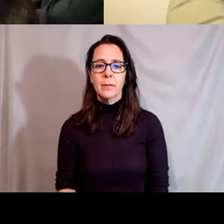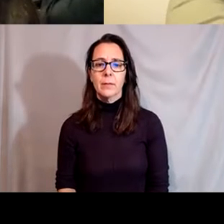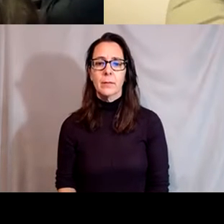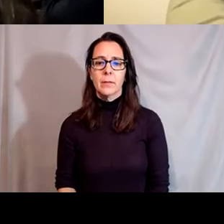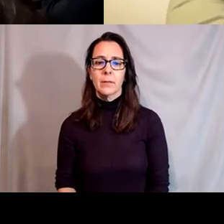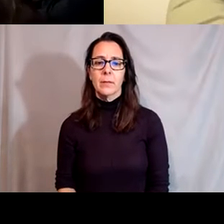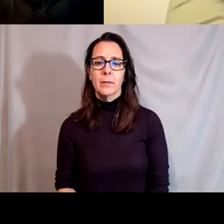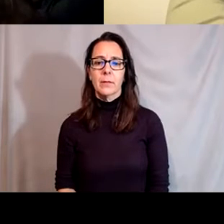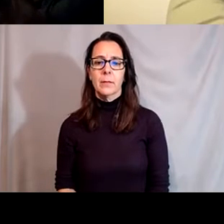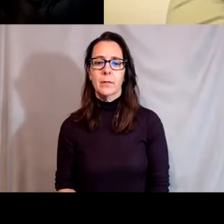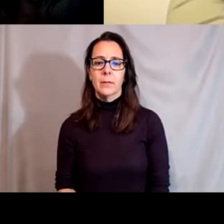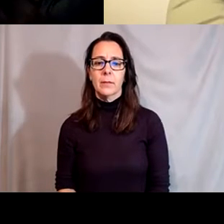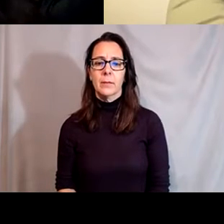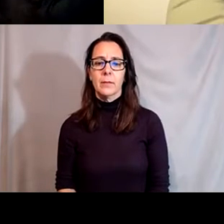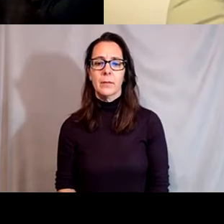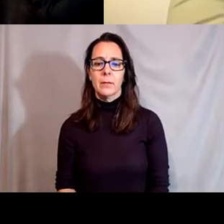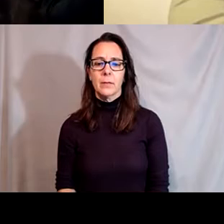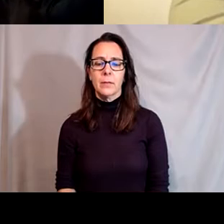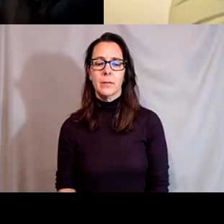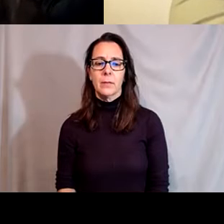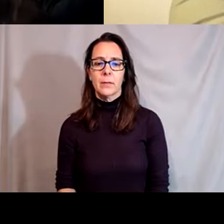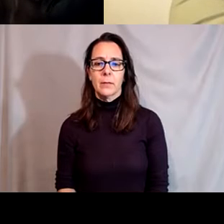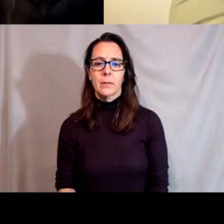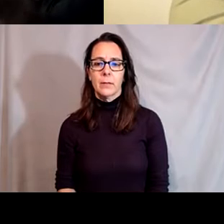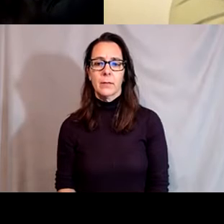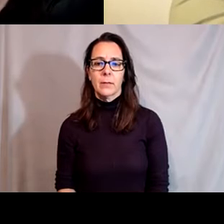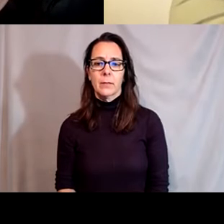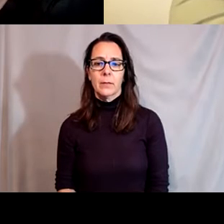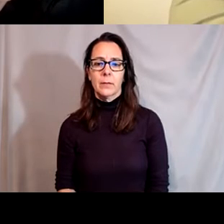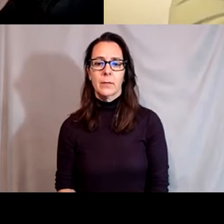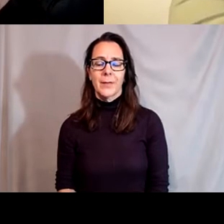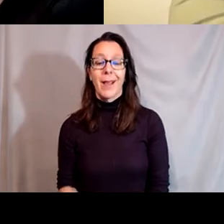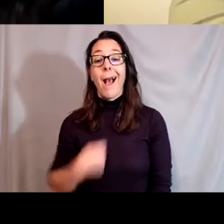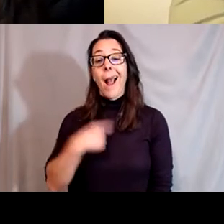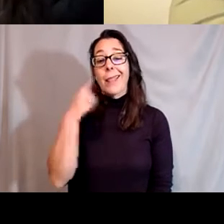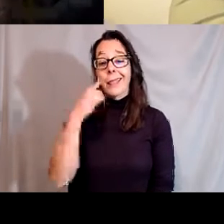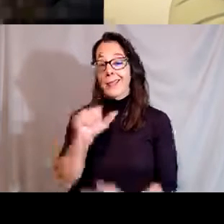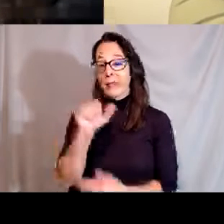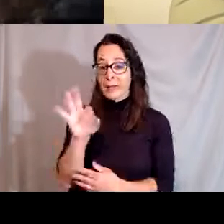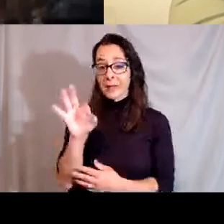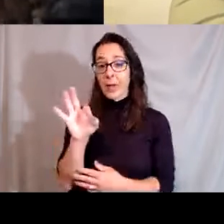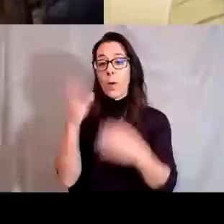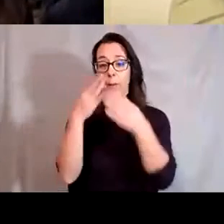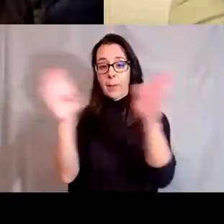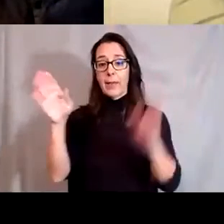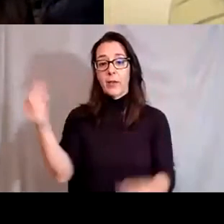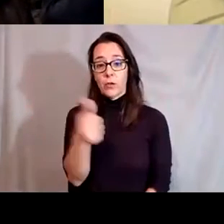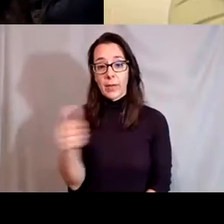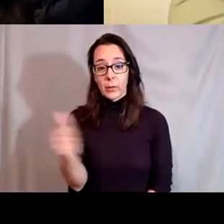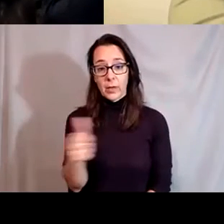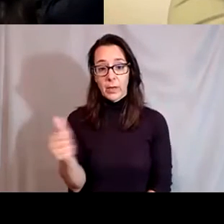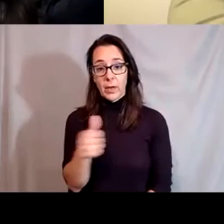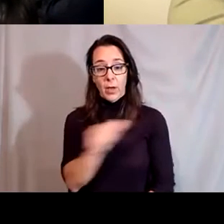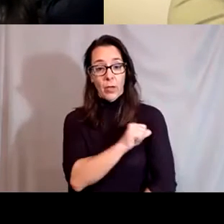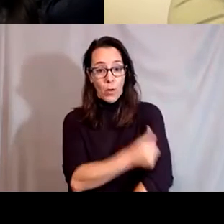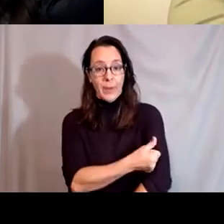has many issues about. Well, I think the San Francisco Public Transit Authority has